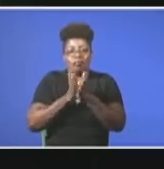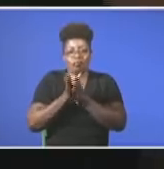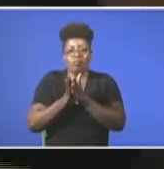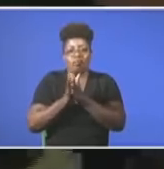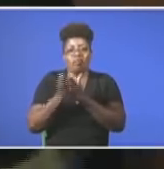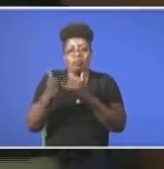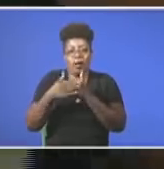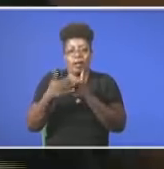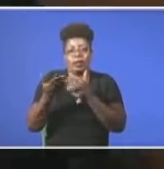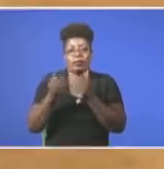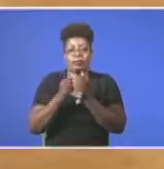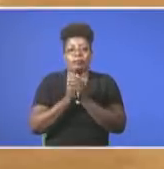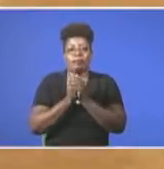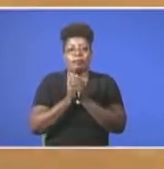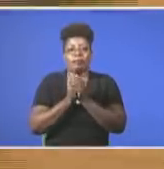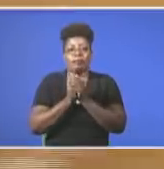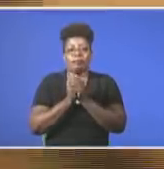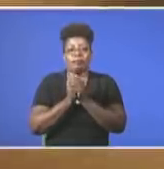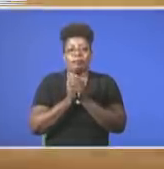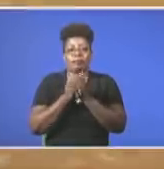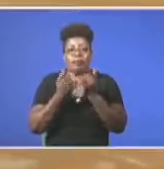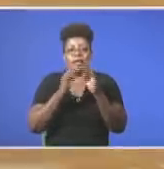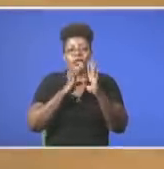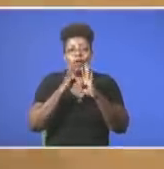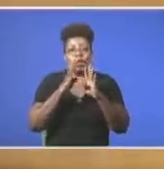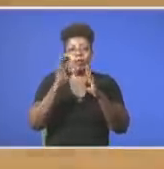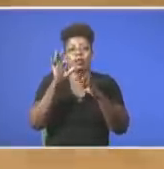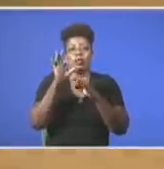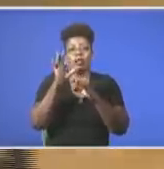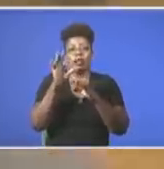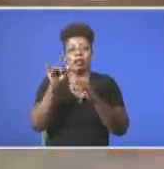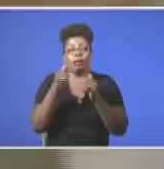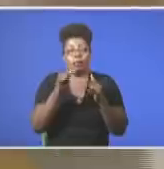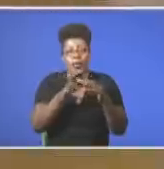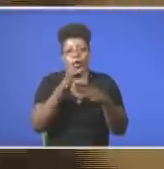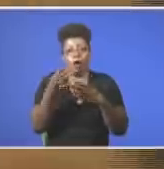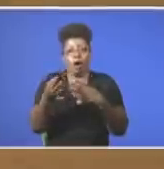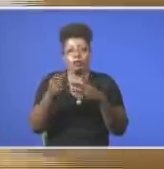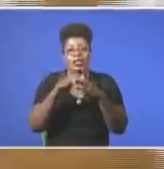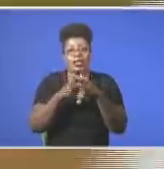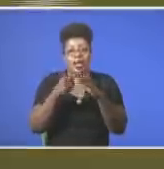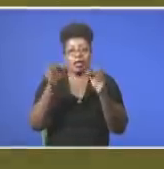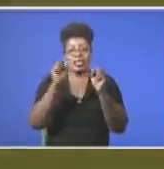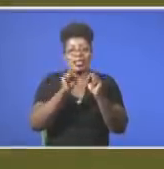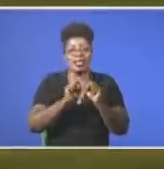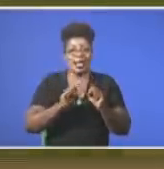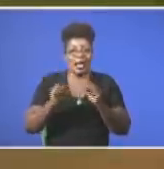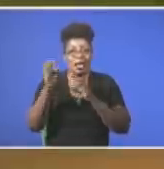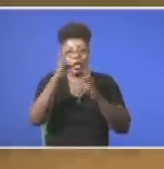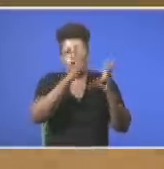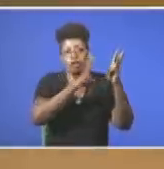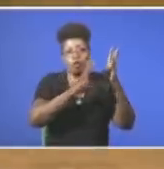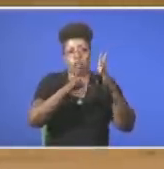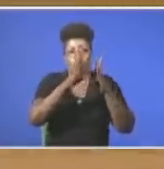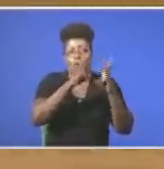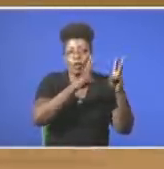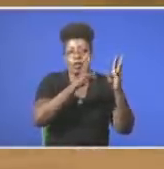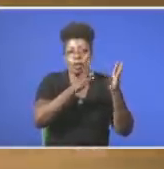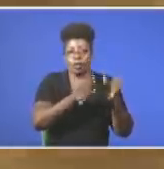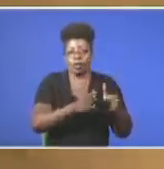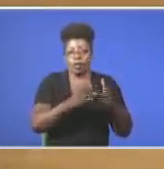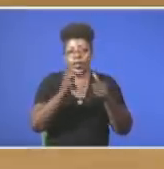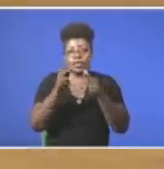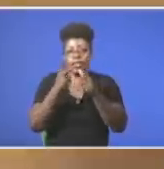playoff. And talking about the playoffs, they are scheduled to start on Saturday. The Warriors facing off with the